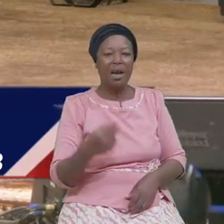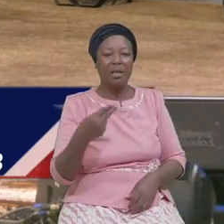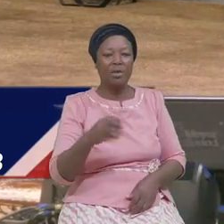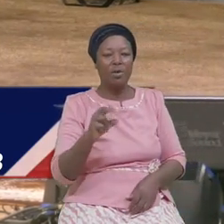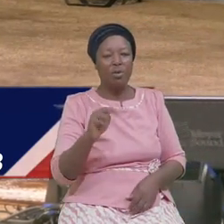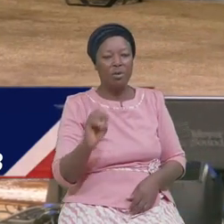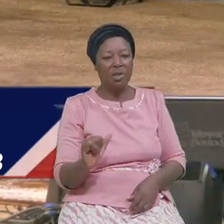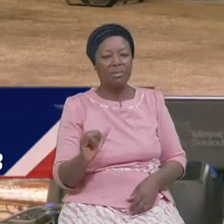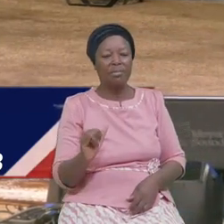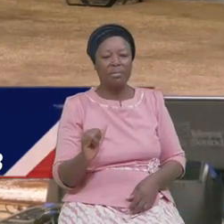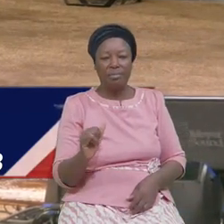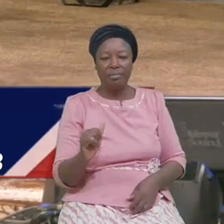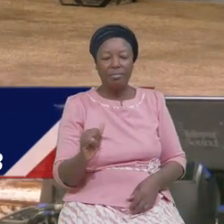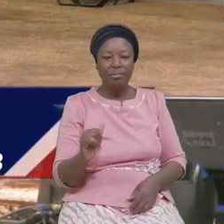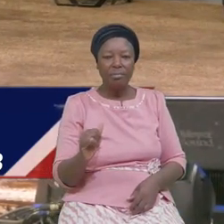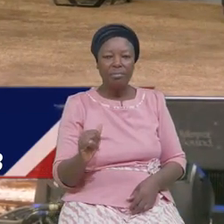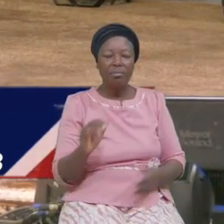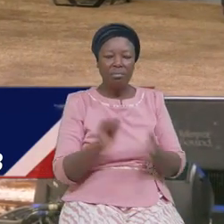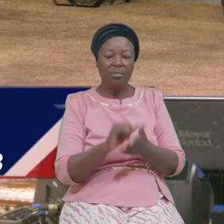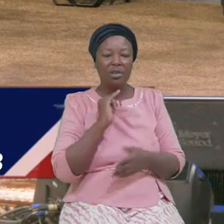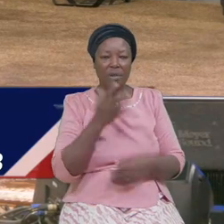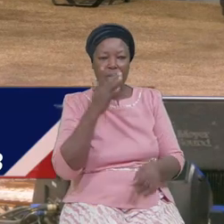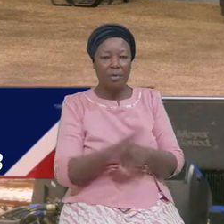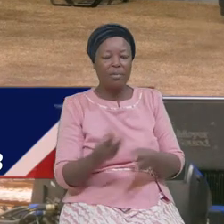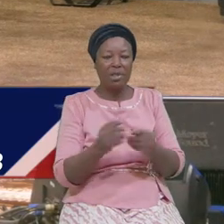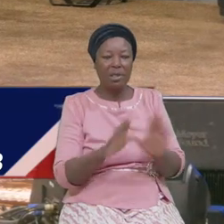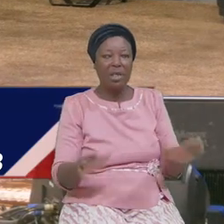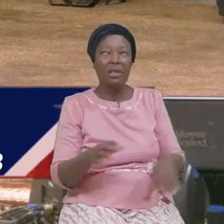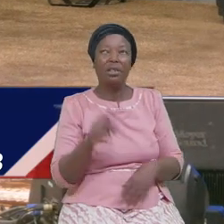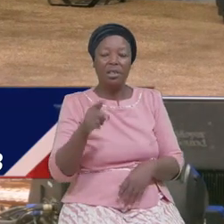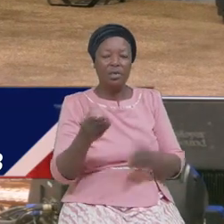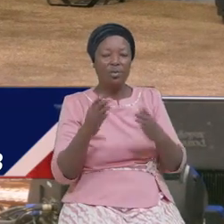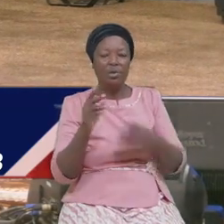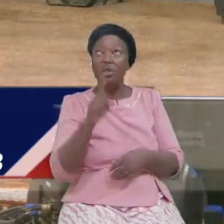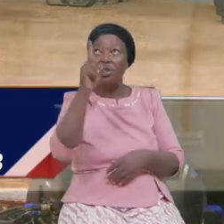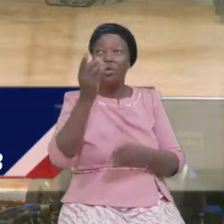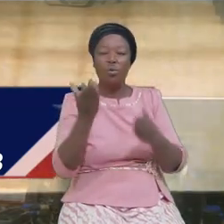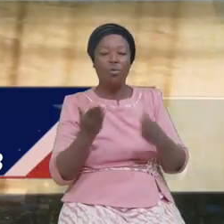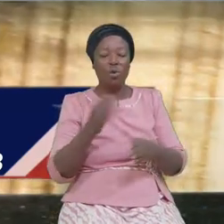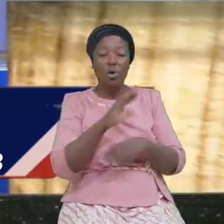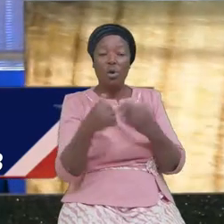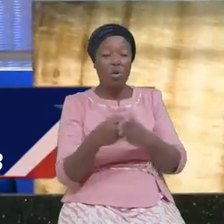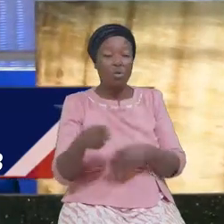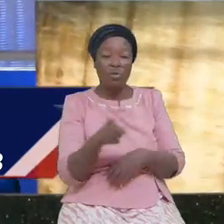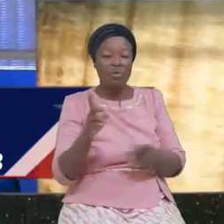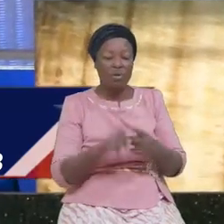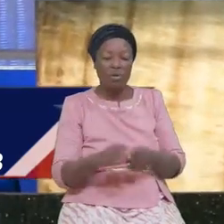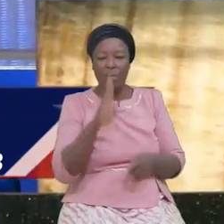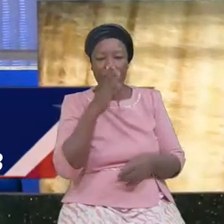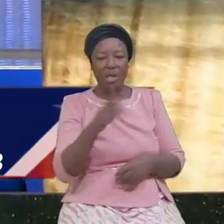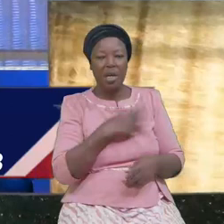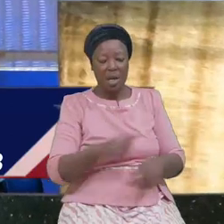the pleasant land. He wanted them to be there, and he wanted them to remain and abide there.